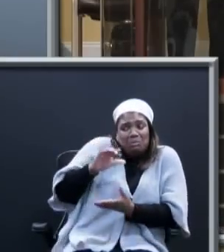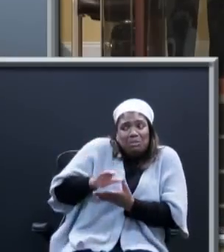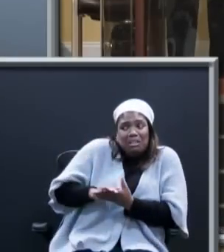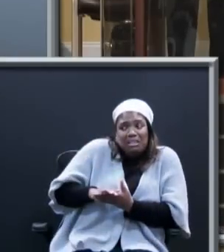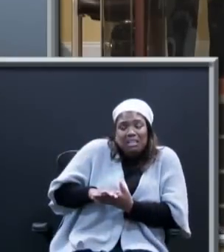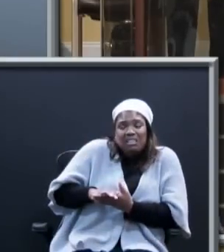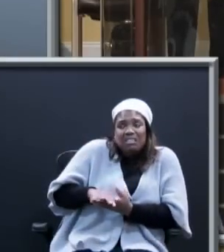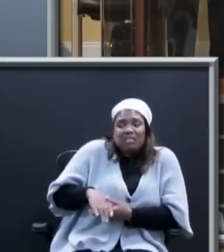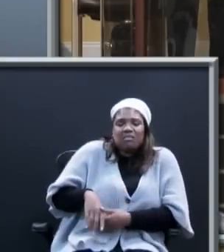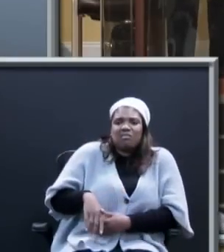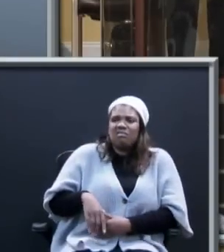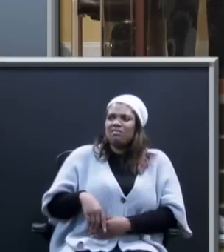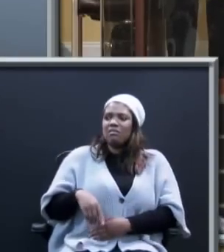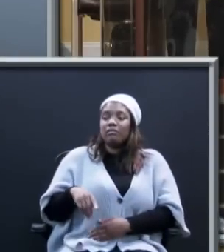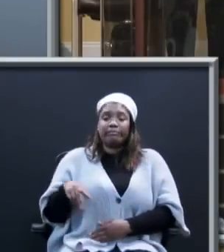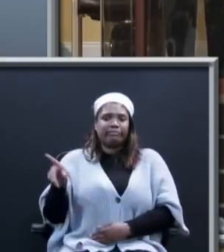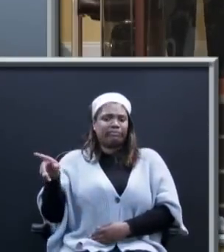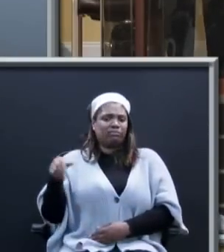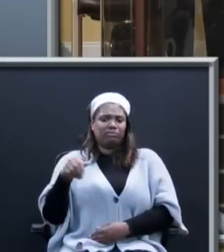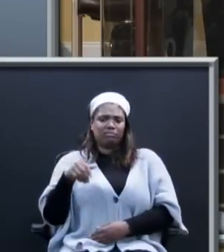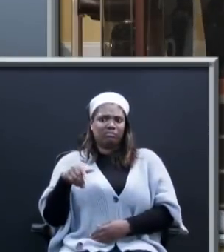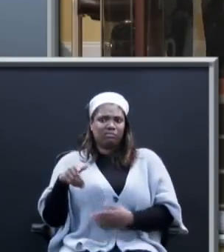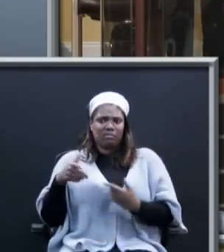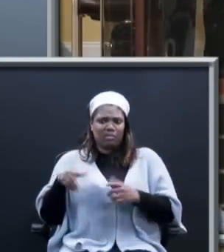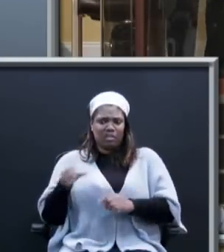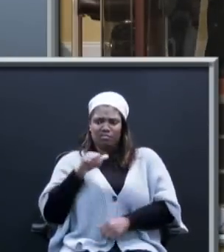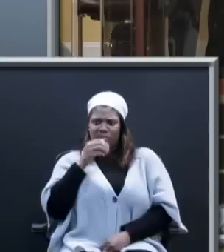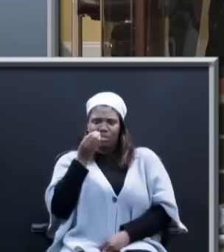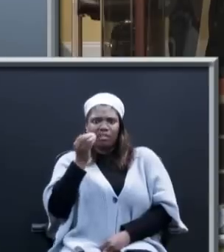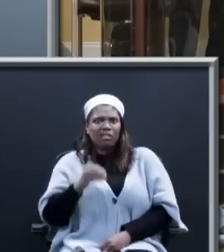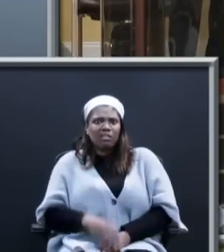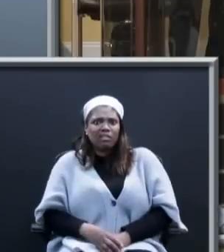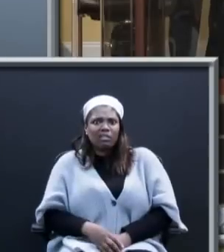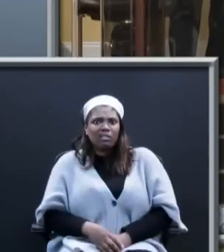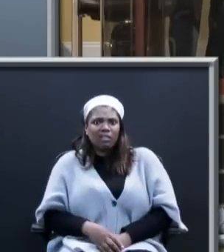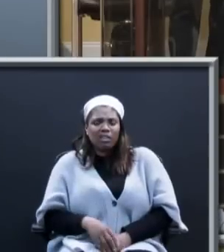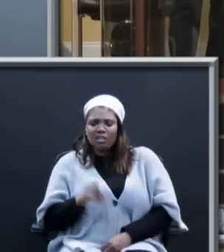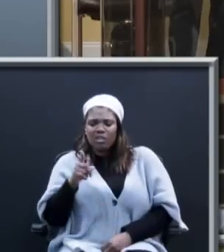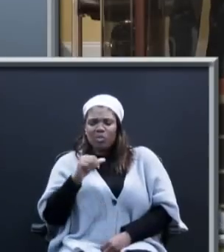Don't let him get you cut off. You understand?